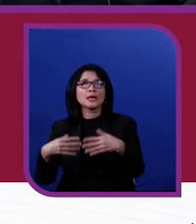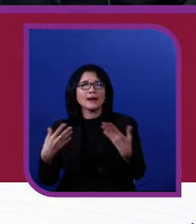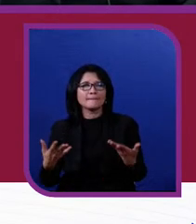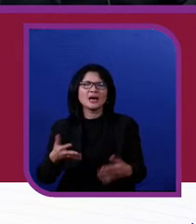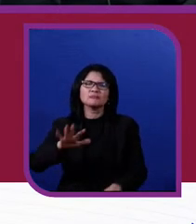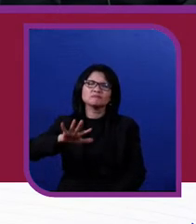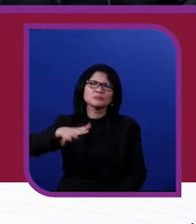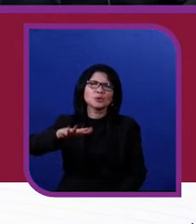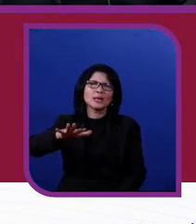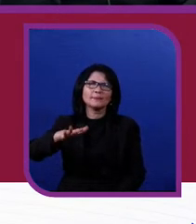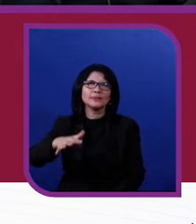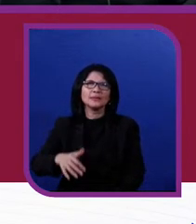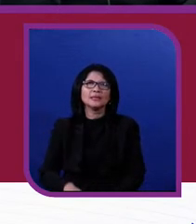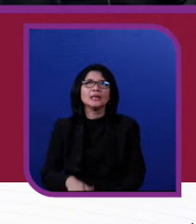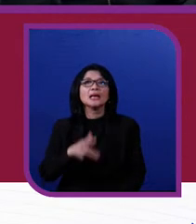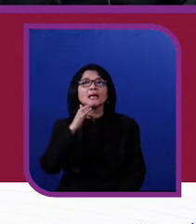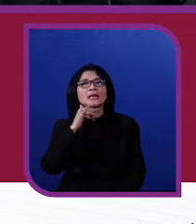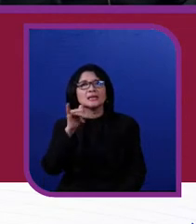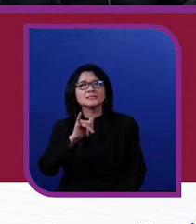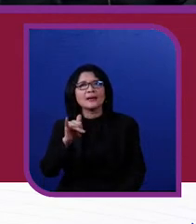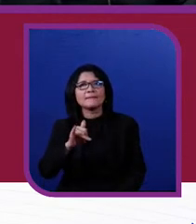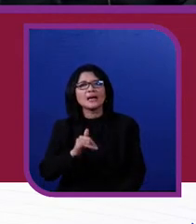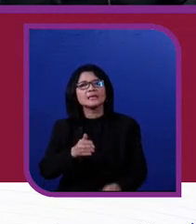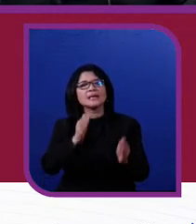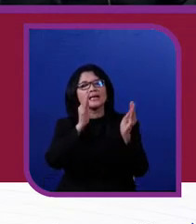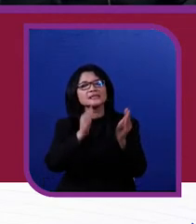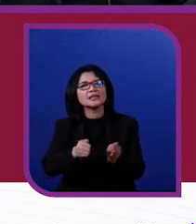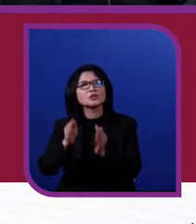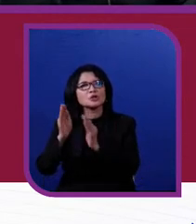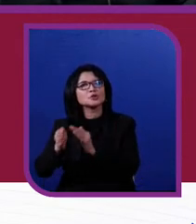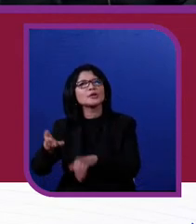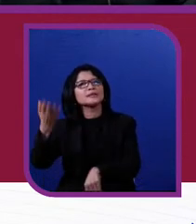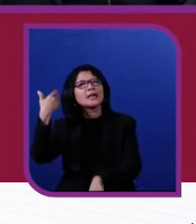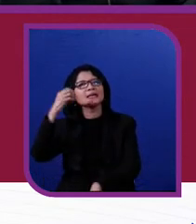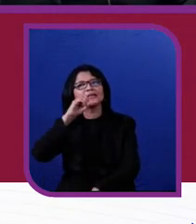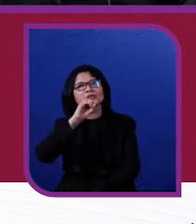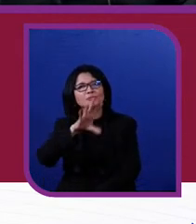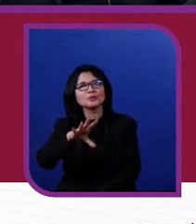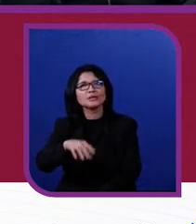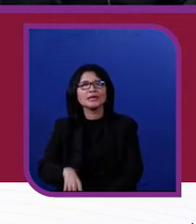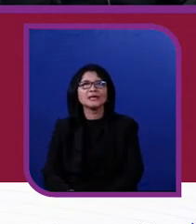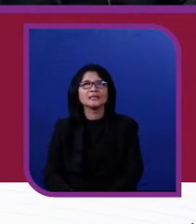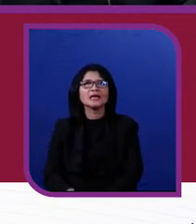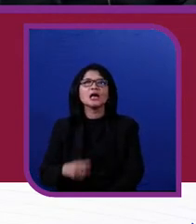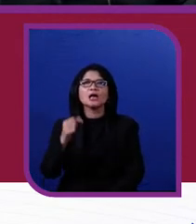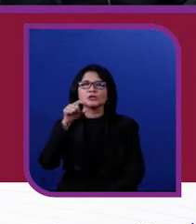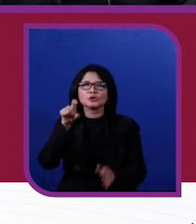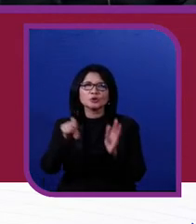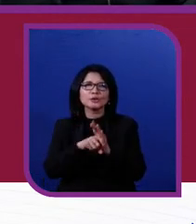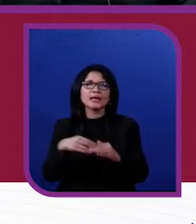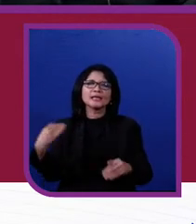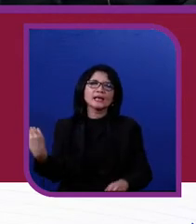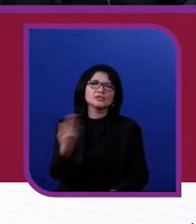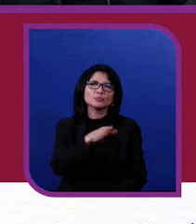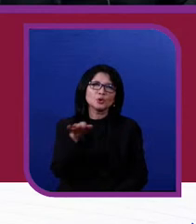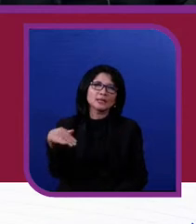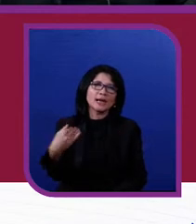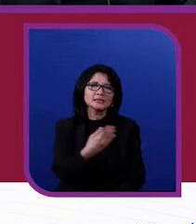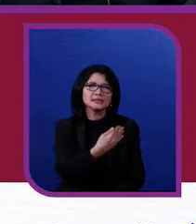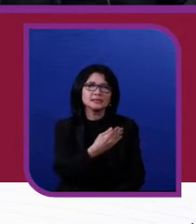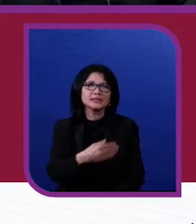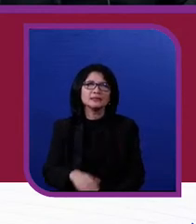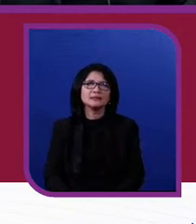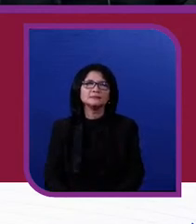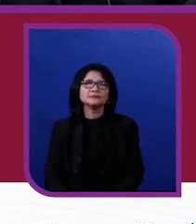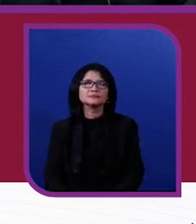espak Andrea Mansion Spa Hai in transportation and then We also a Finance for